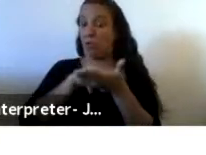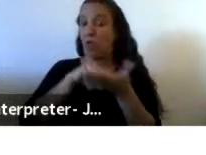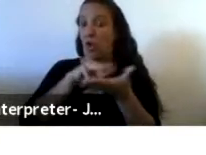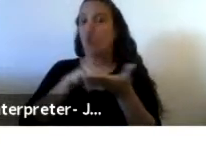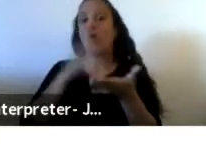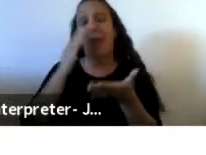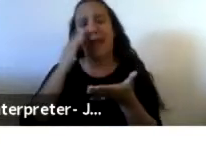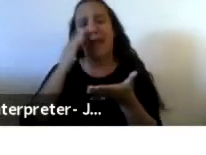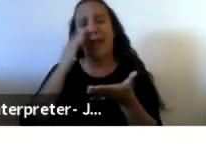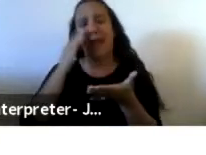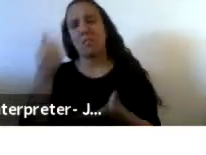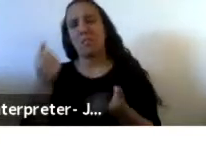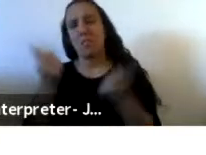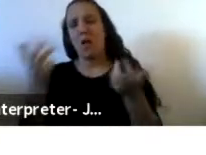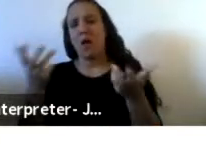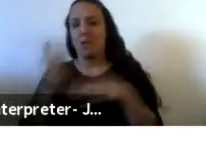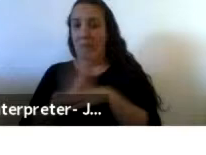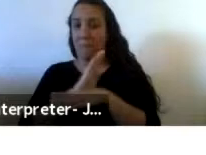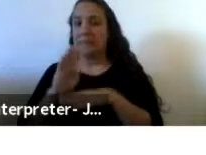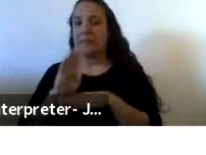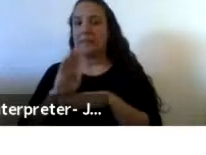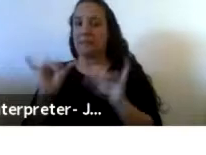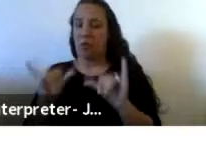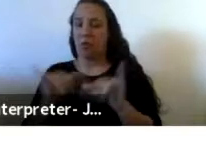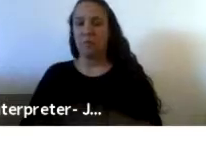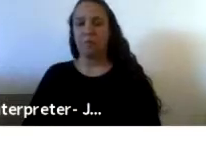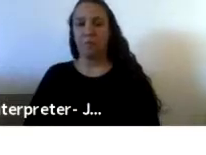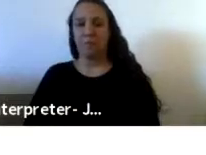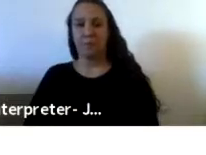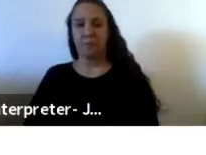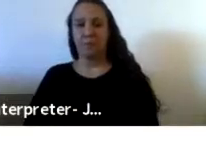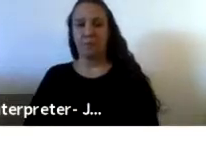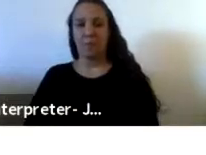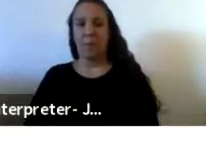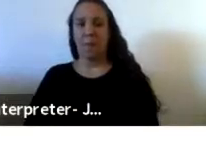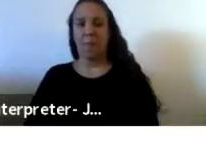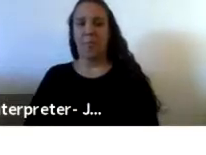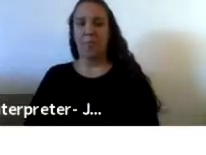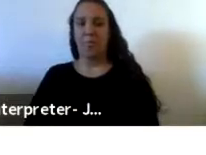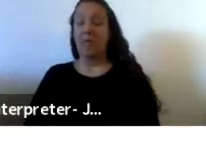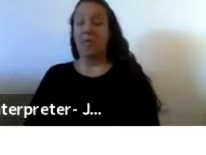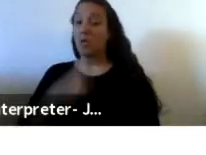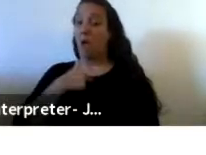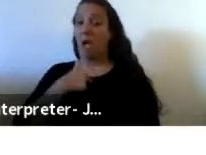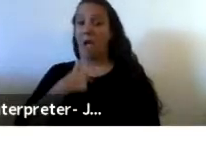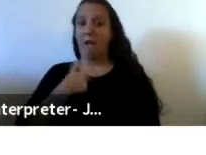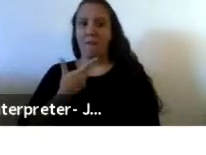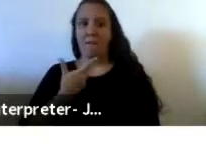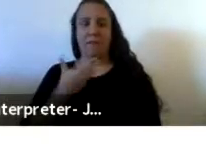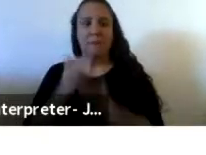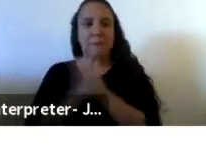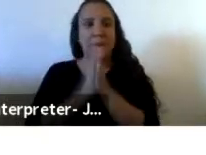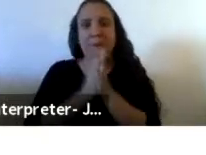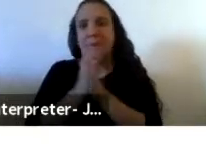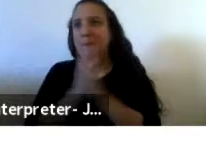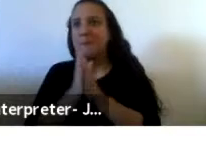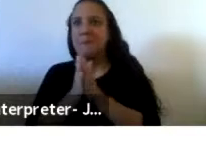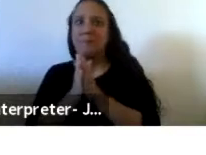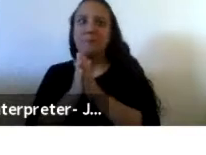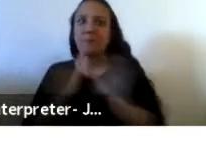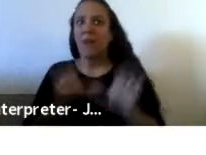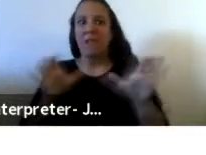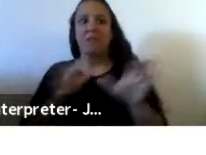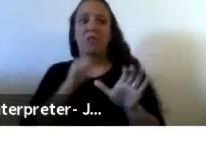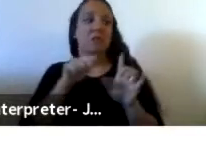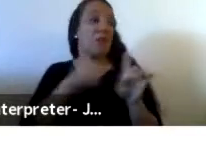that. I'm also more of that type of person that let's get things done. Let's go quickly to the jugular as opposed to beating around the